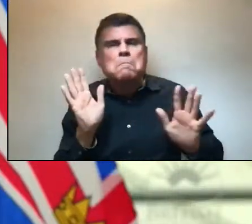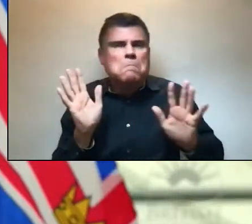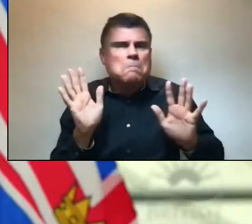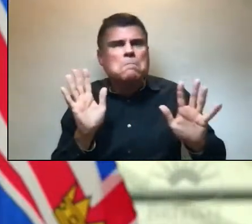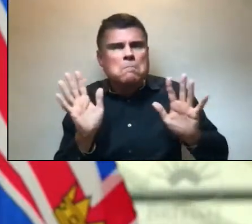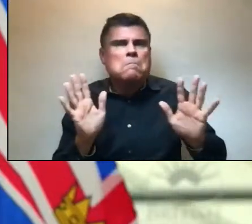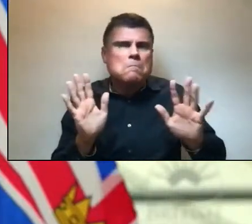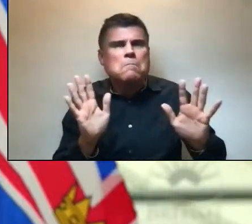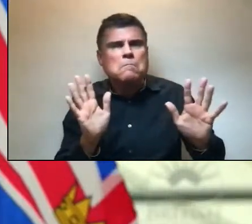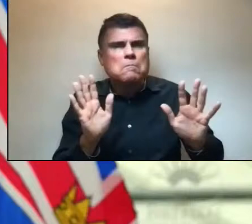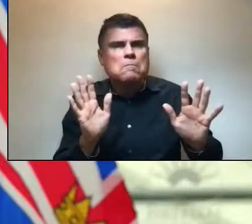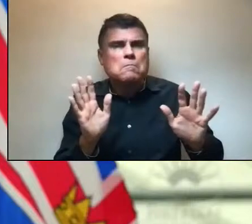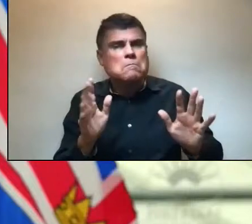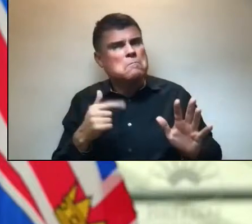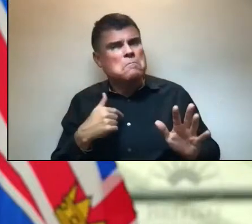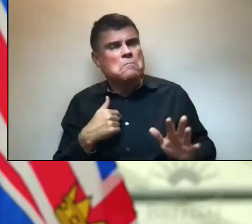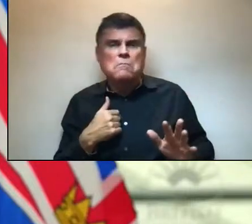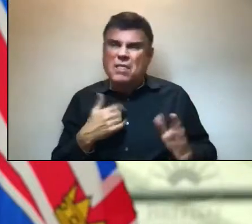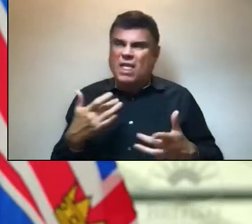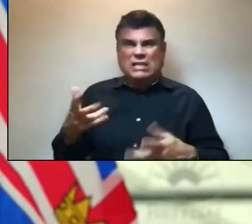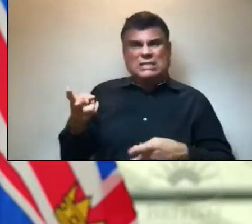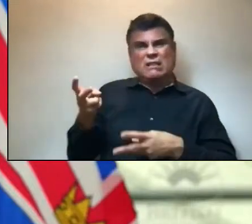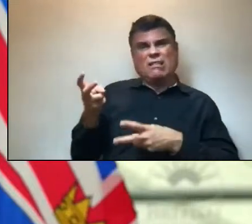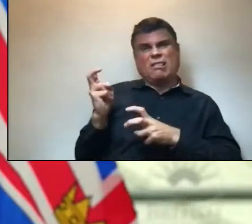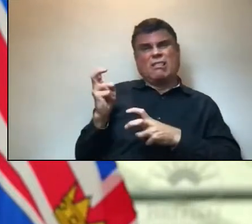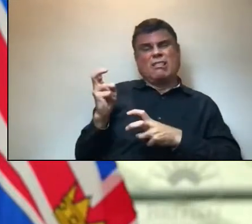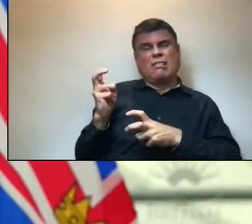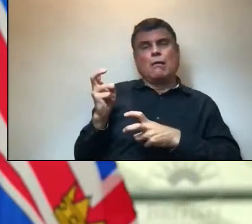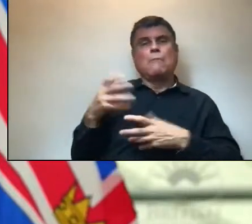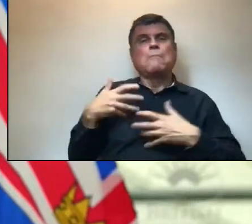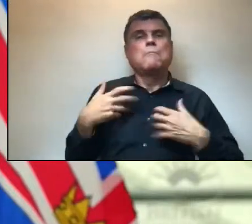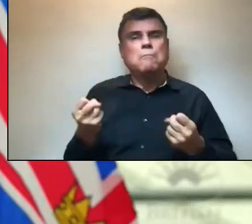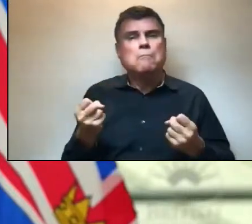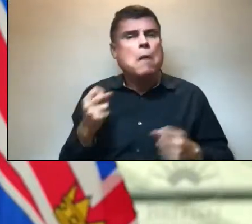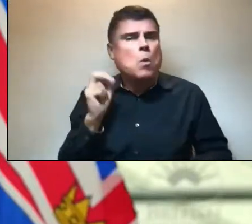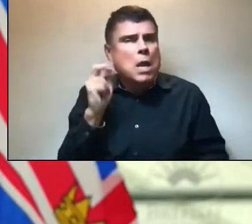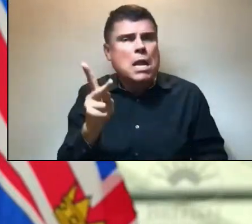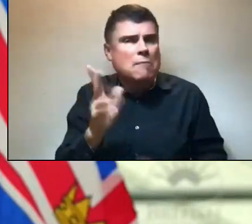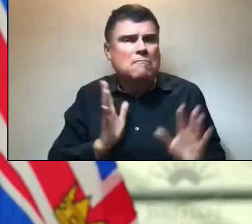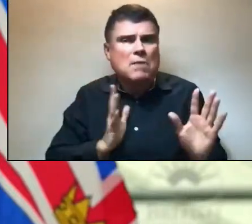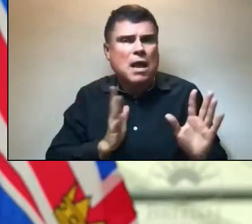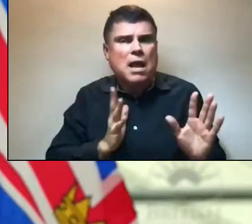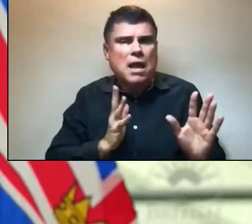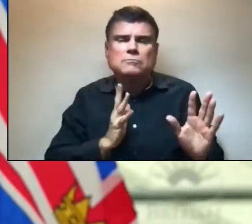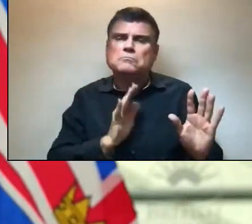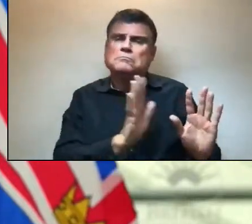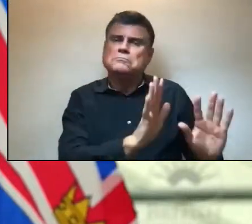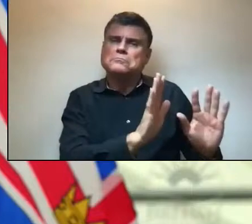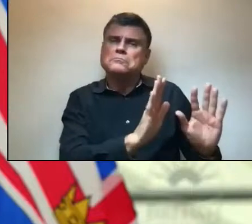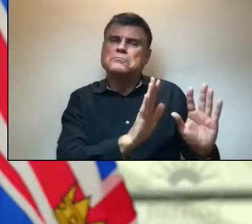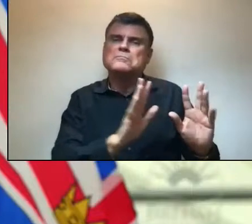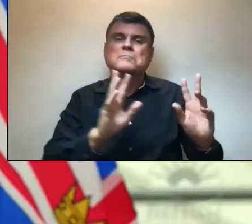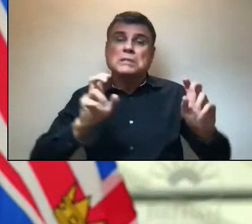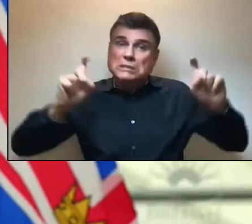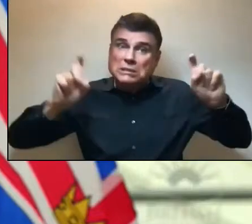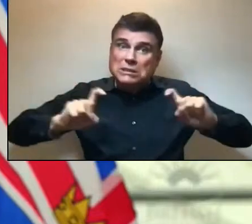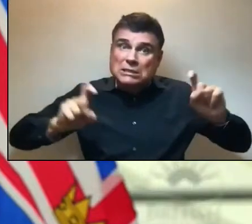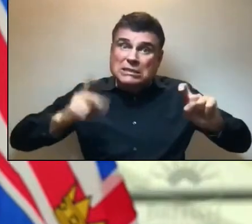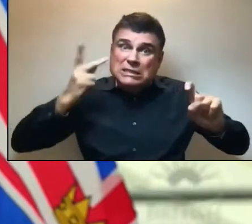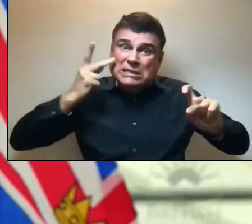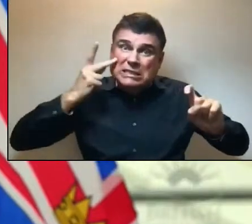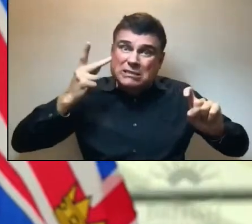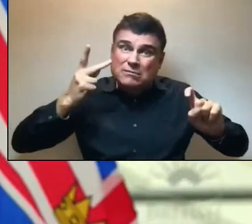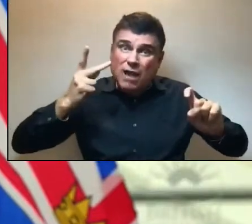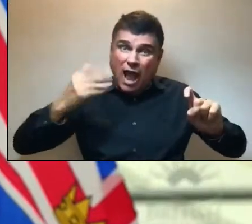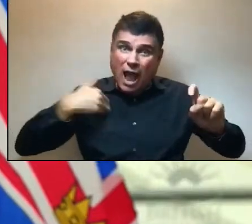or something like that. These tests are not designed for that, and they don't pick up low levels